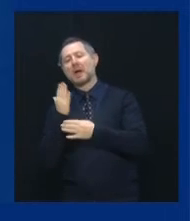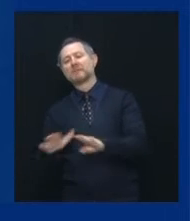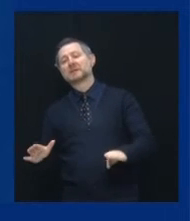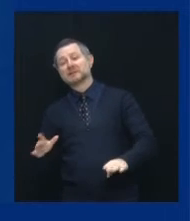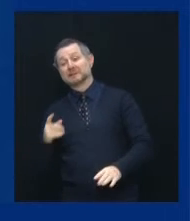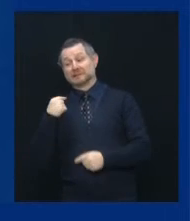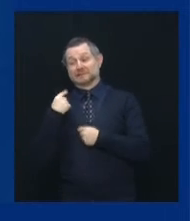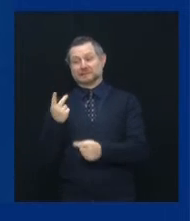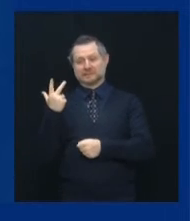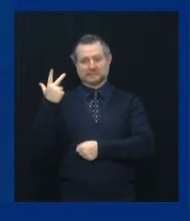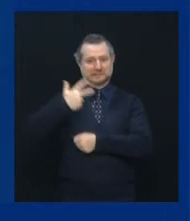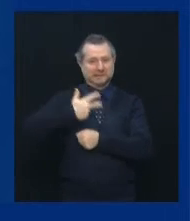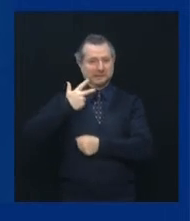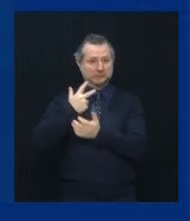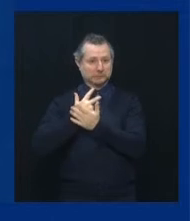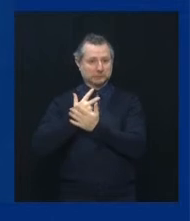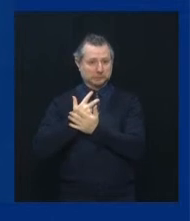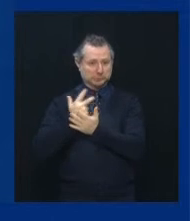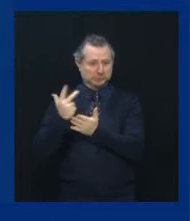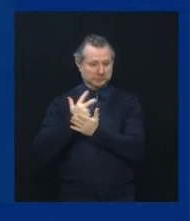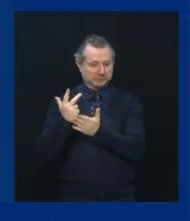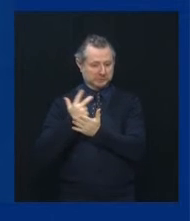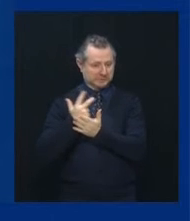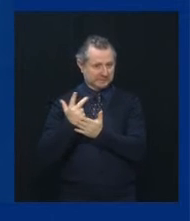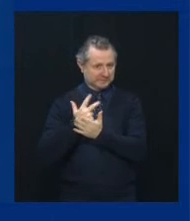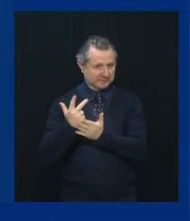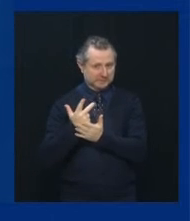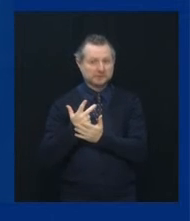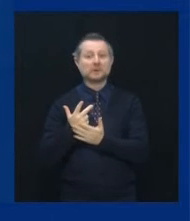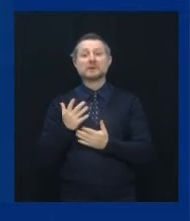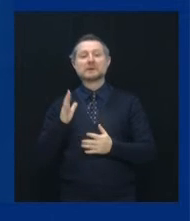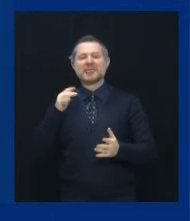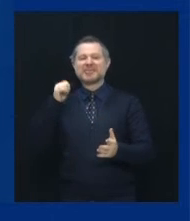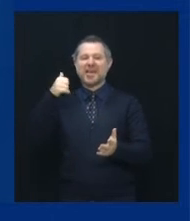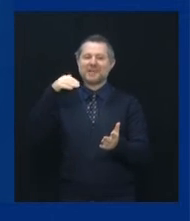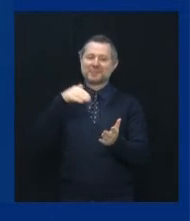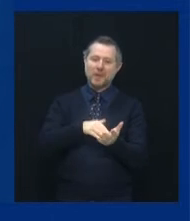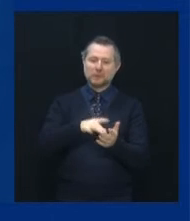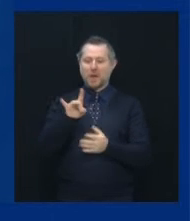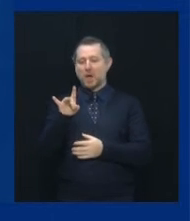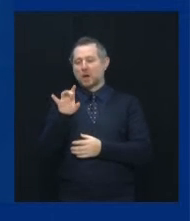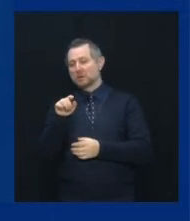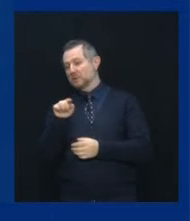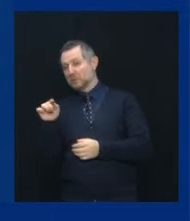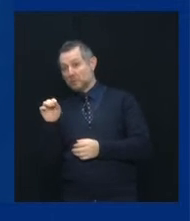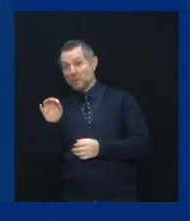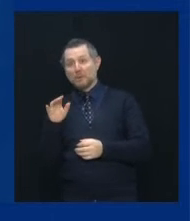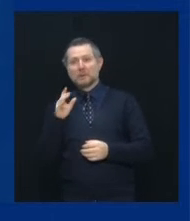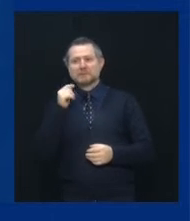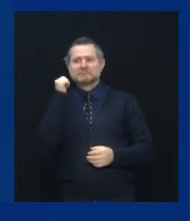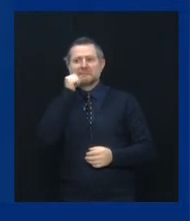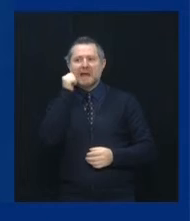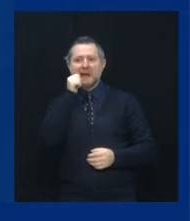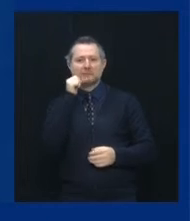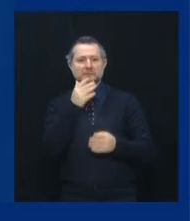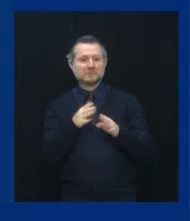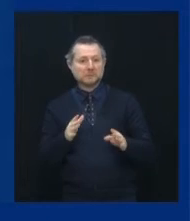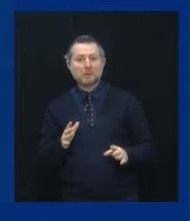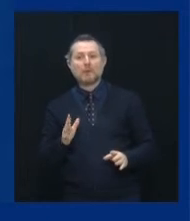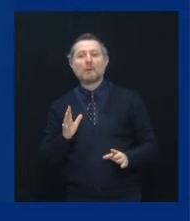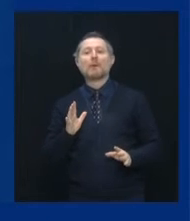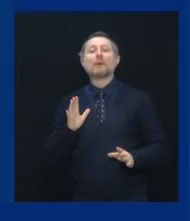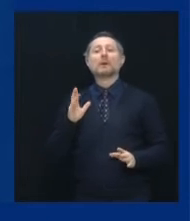3 weeks was about 10,000 hospital staff per day.